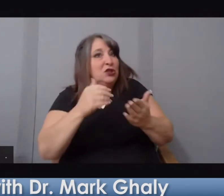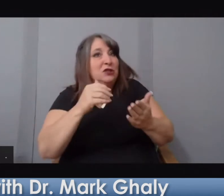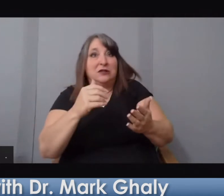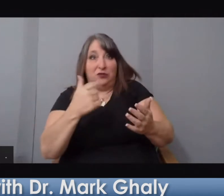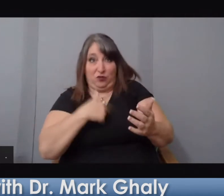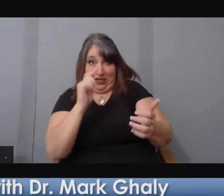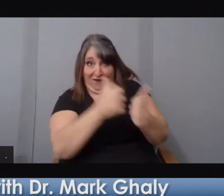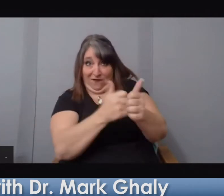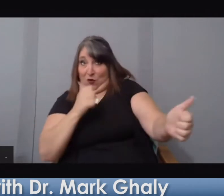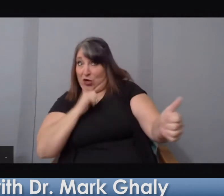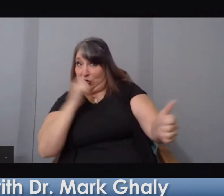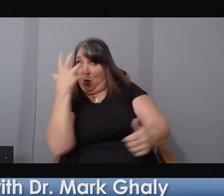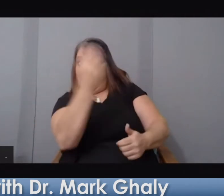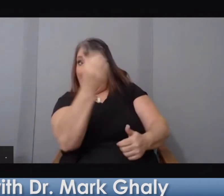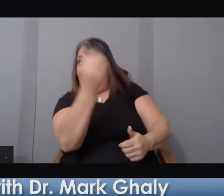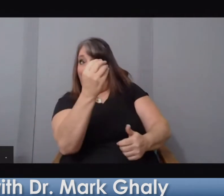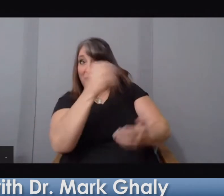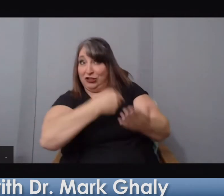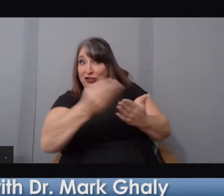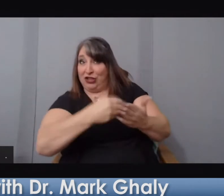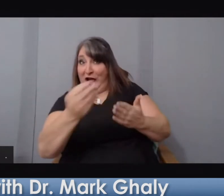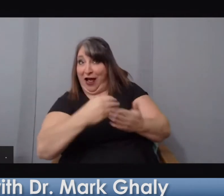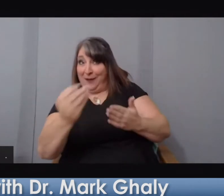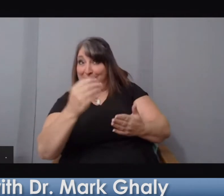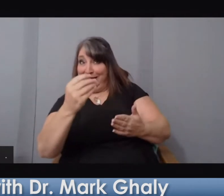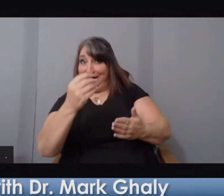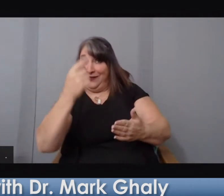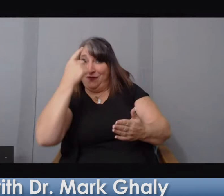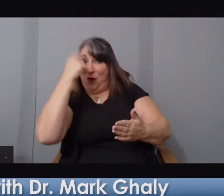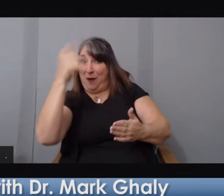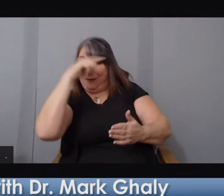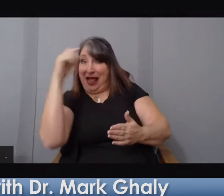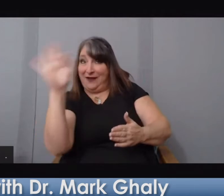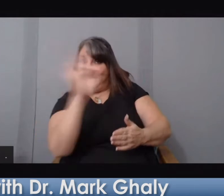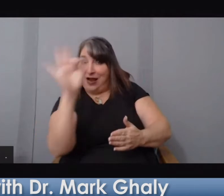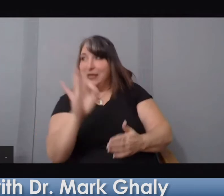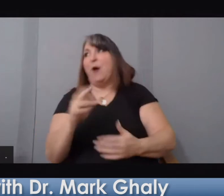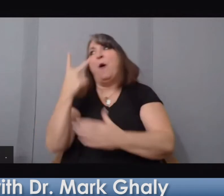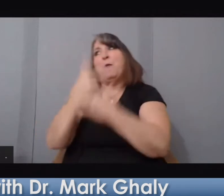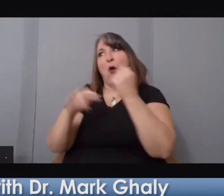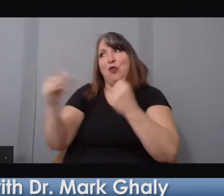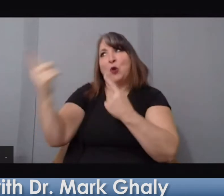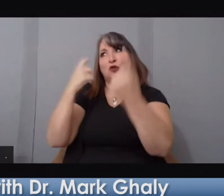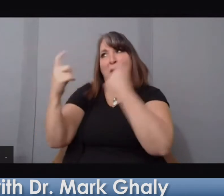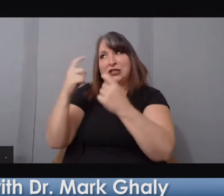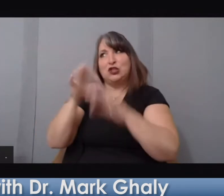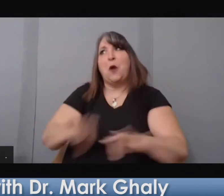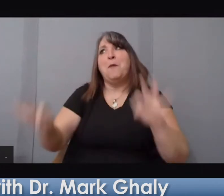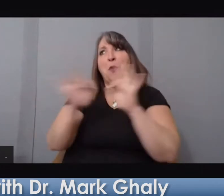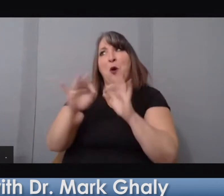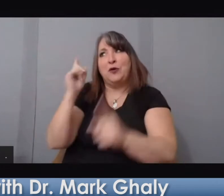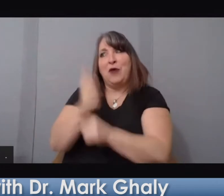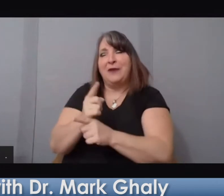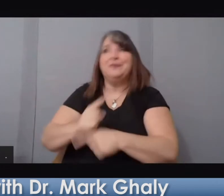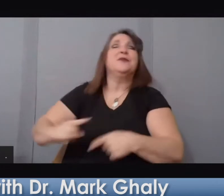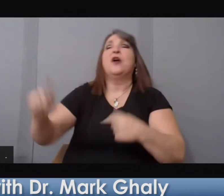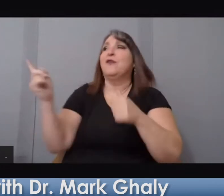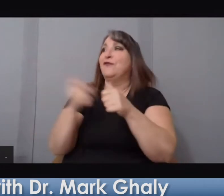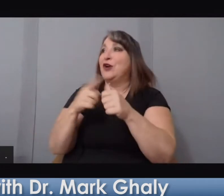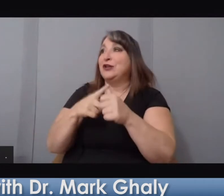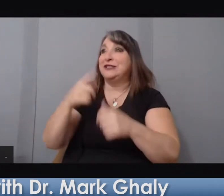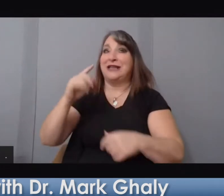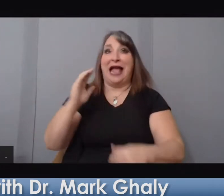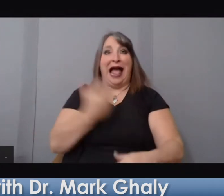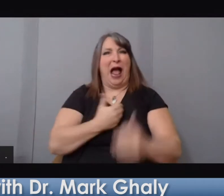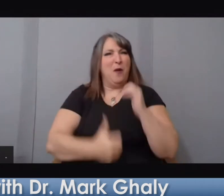Black Friday? Thanks so much. Yeah, thanks. And you're asking, both questions are really, really critical. The first one is, purple is our